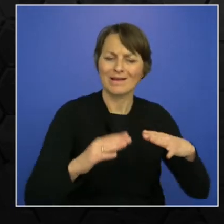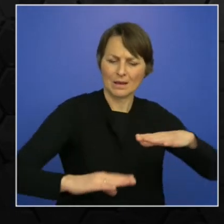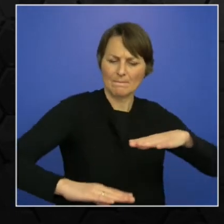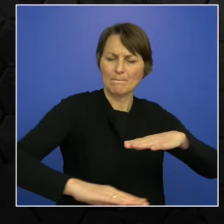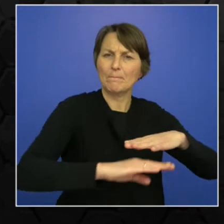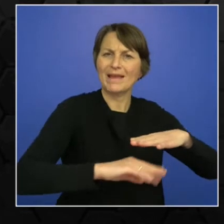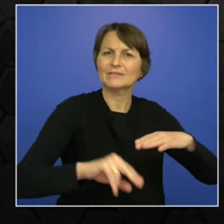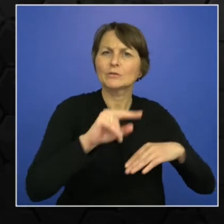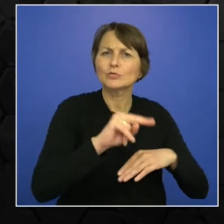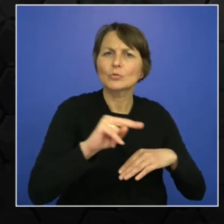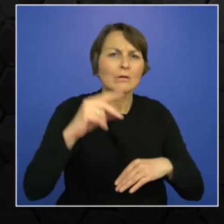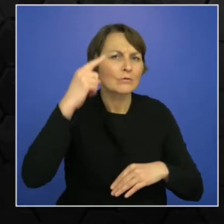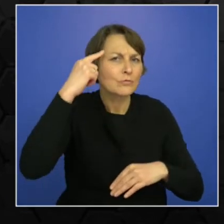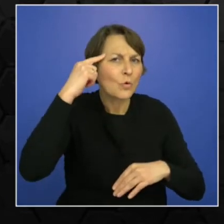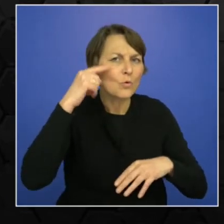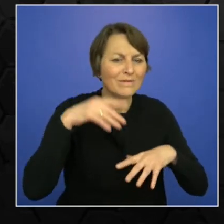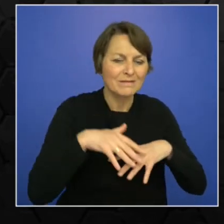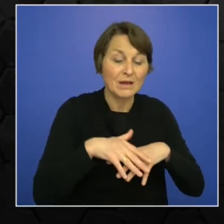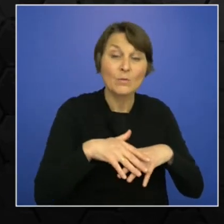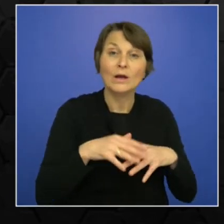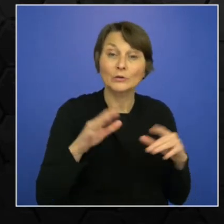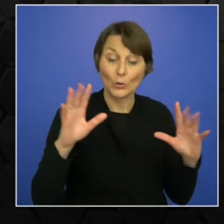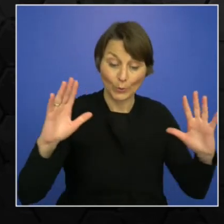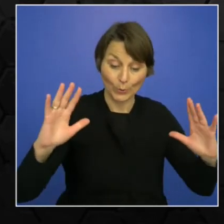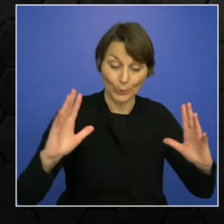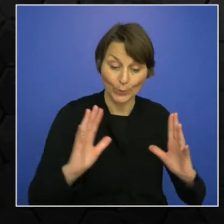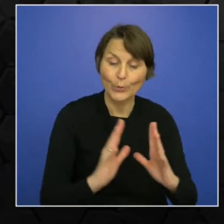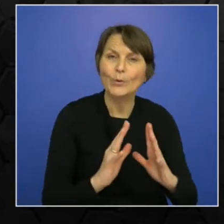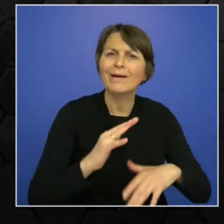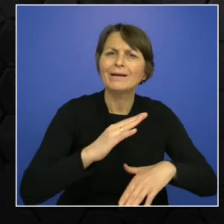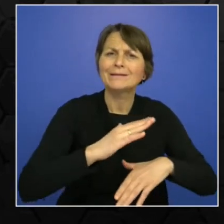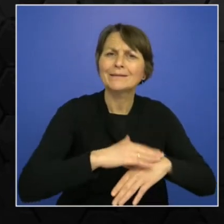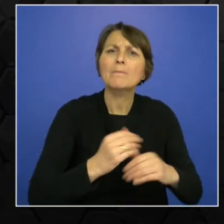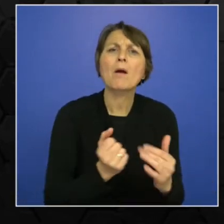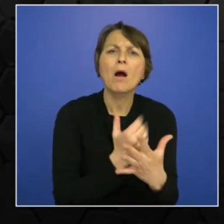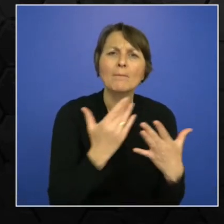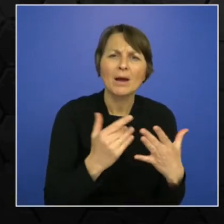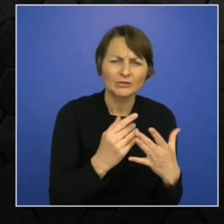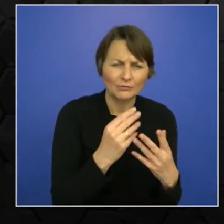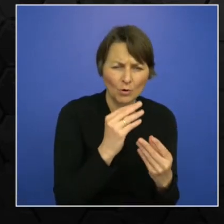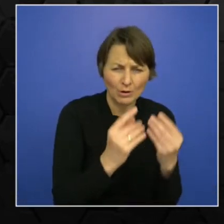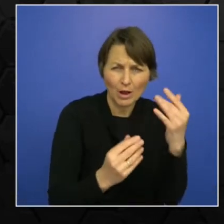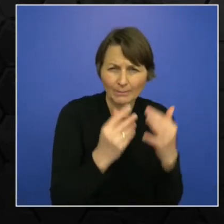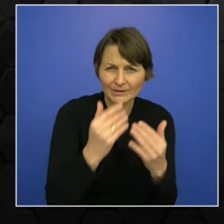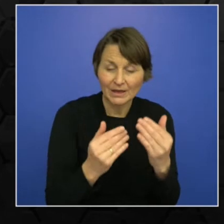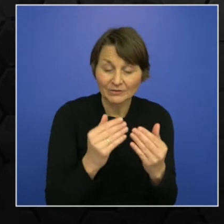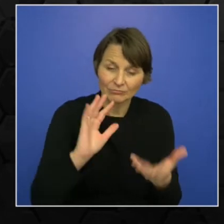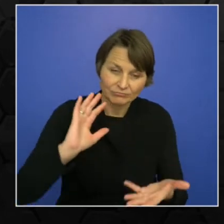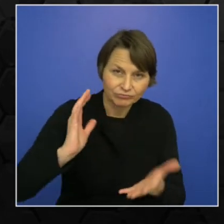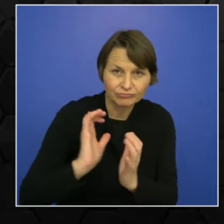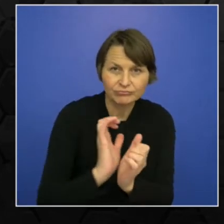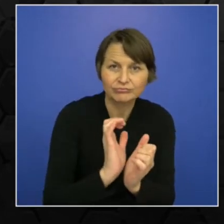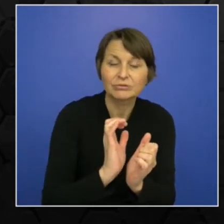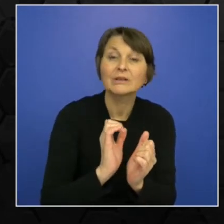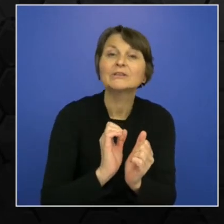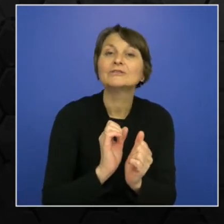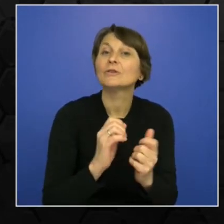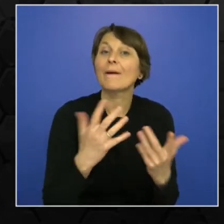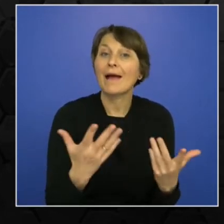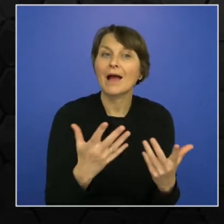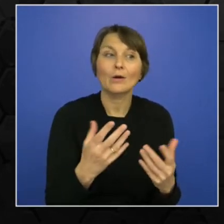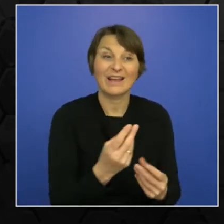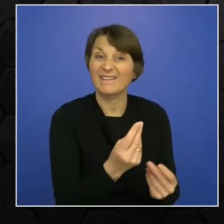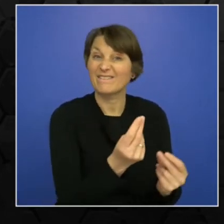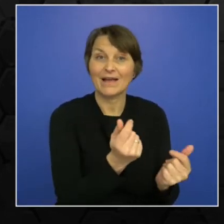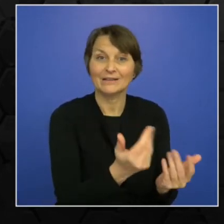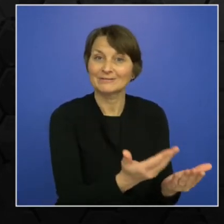which we directly reduce the amount of time required for computation as well as for accessing those values, because when we have bigger values,